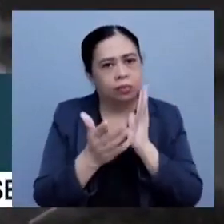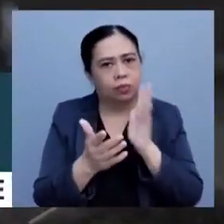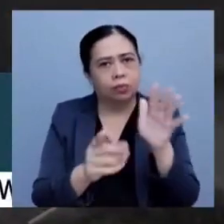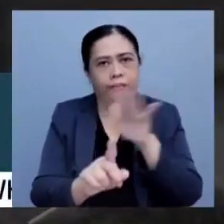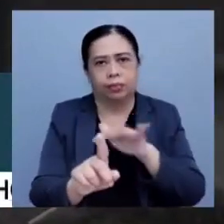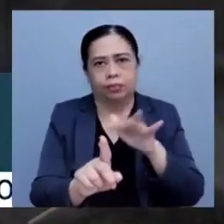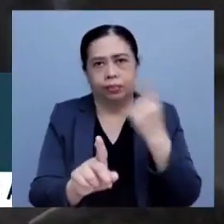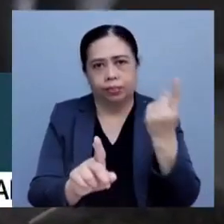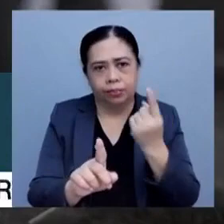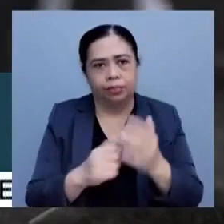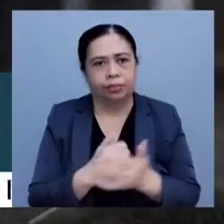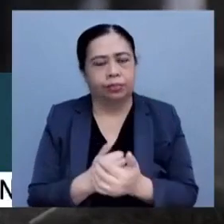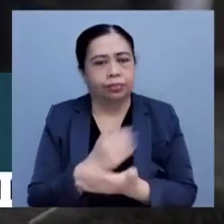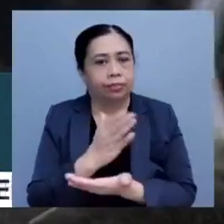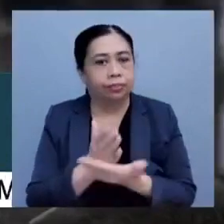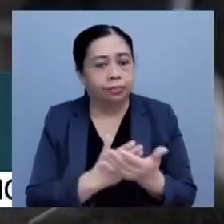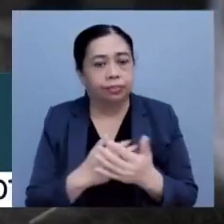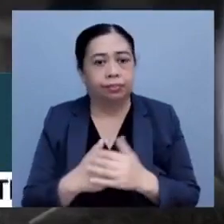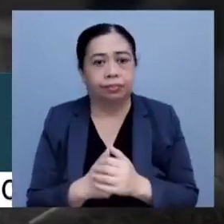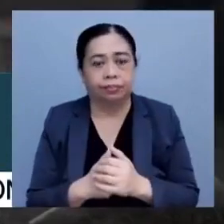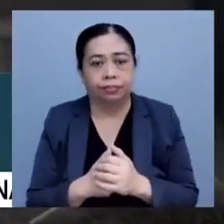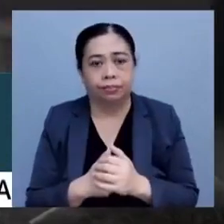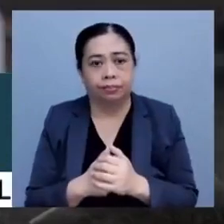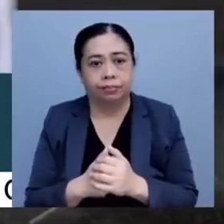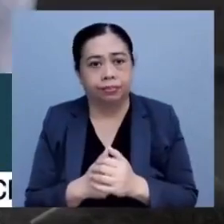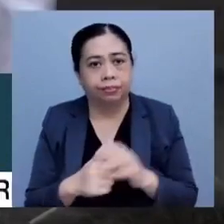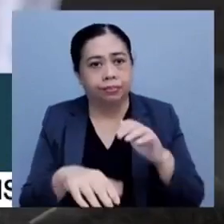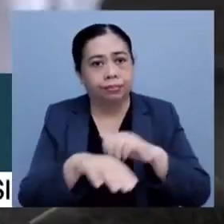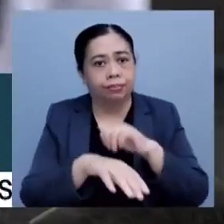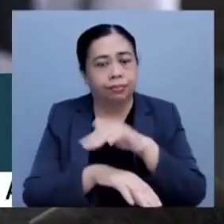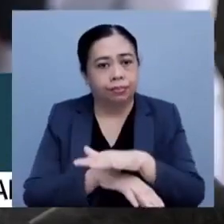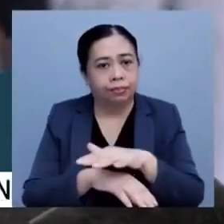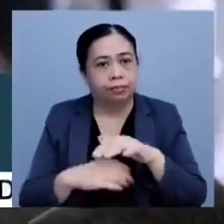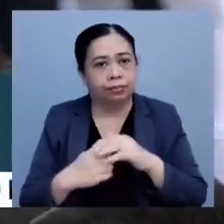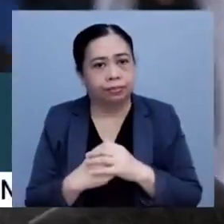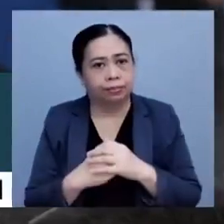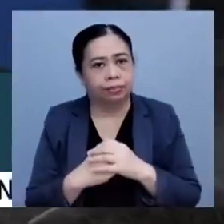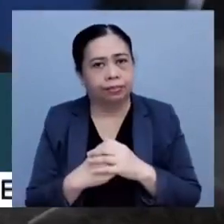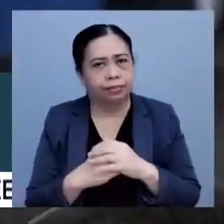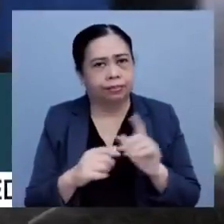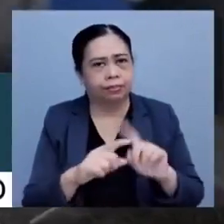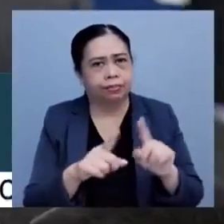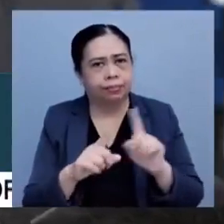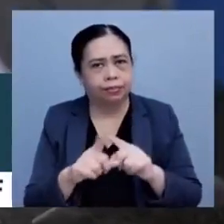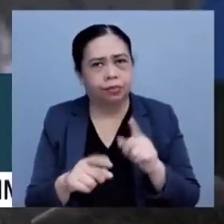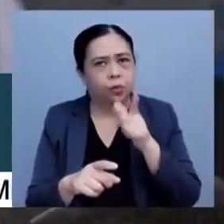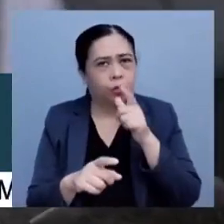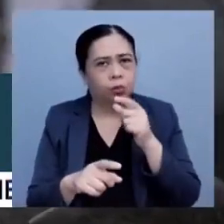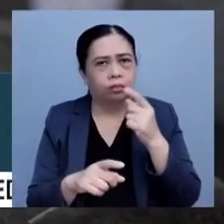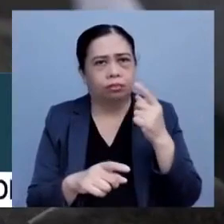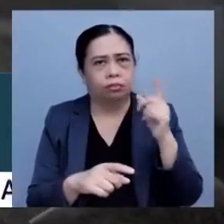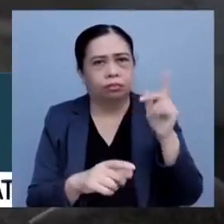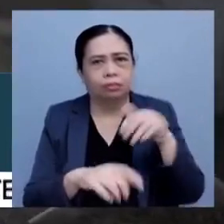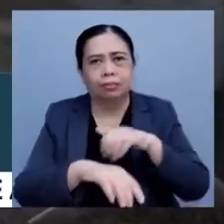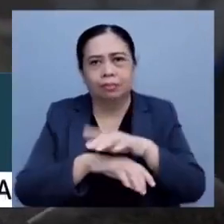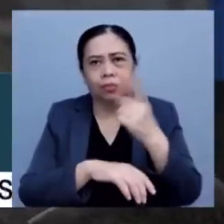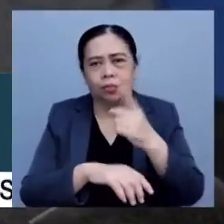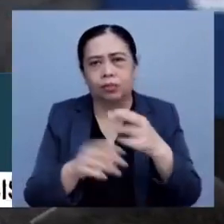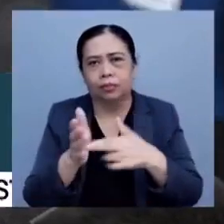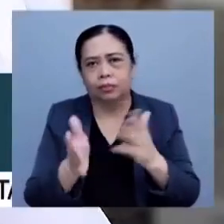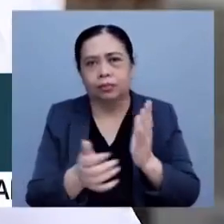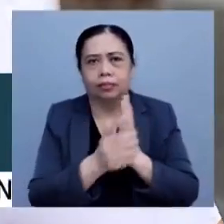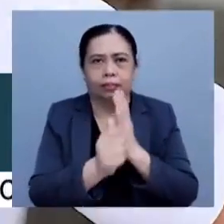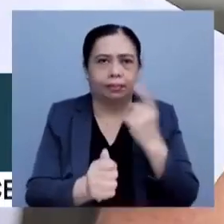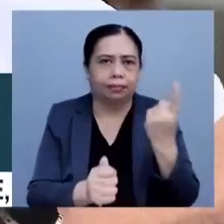observers, some are sending their subject matter experts for discussions on several